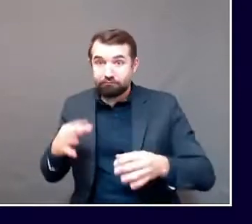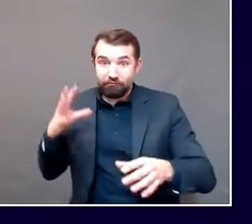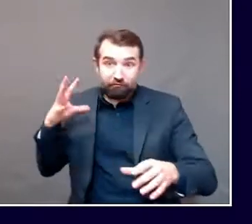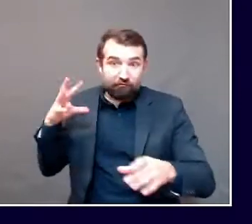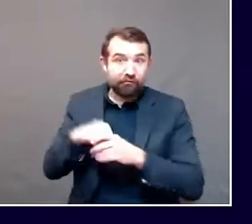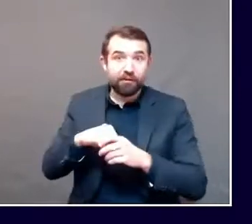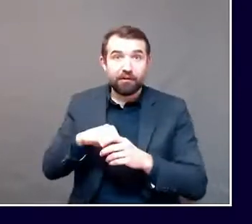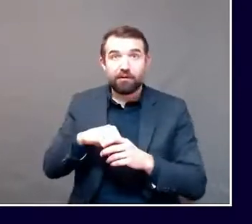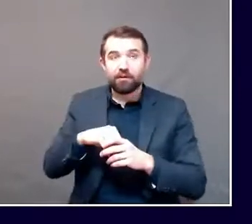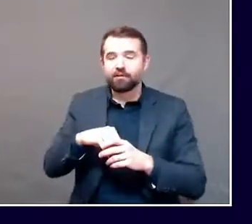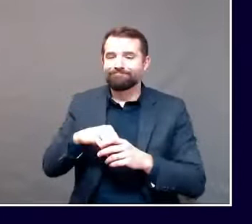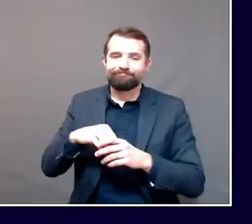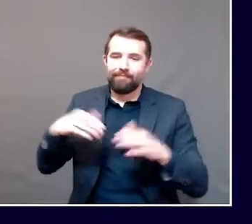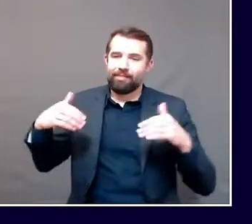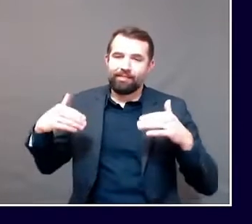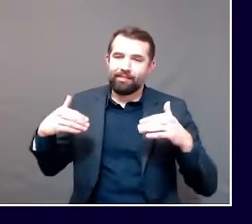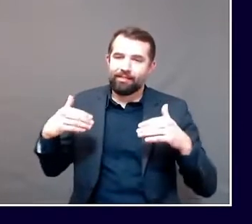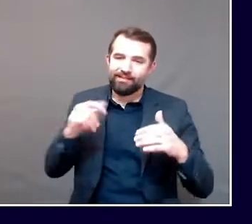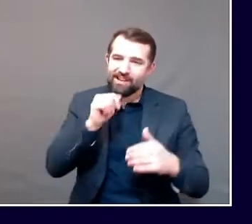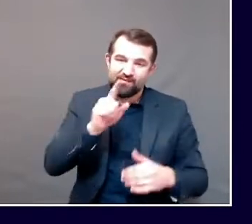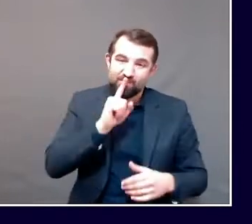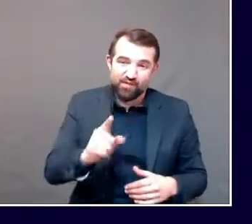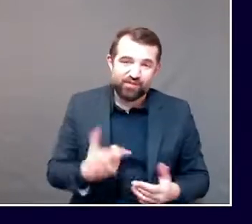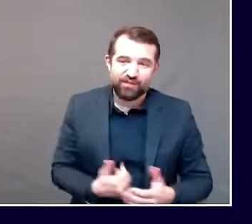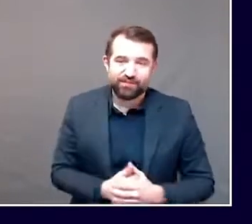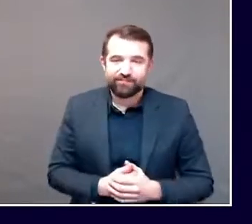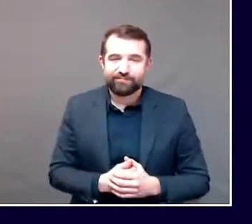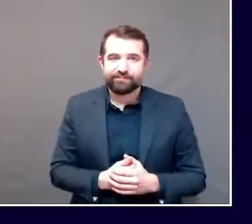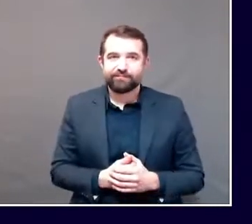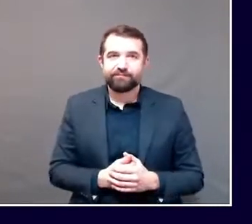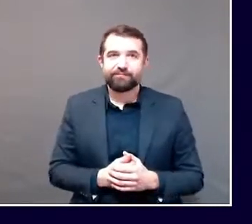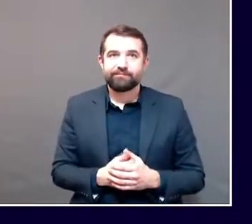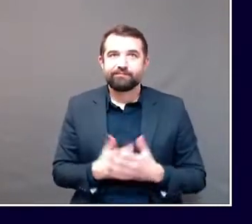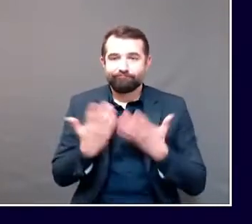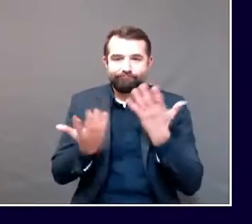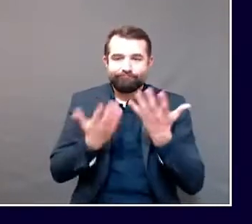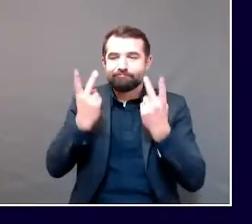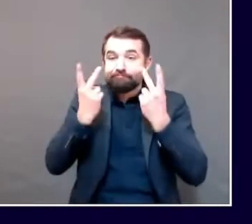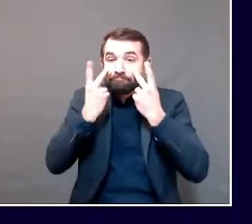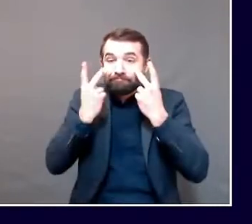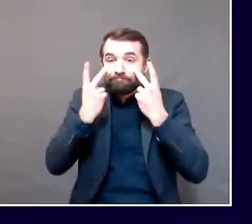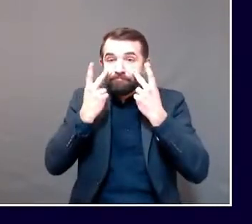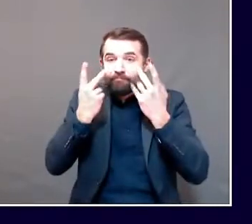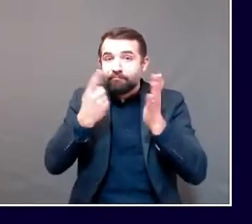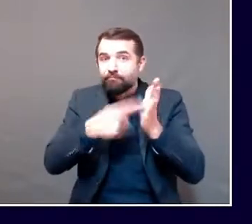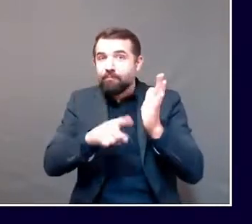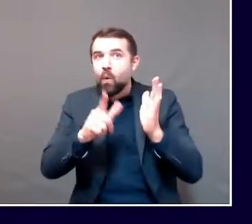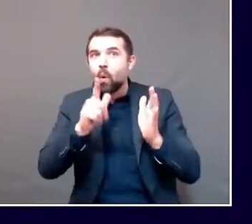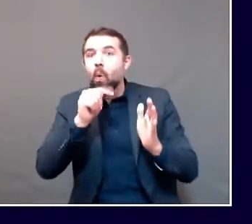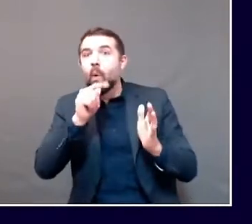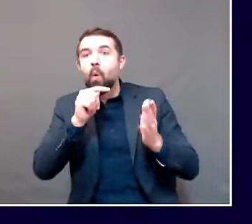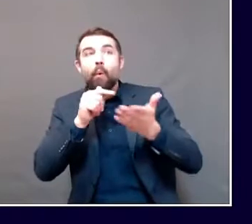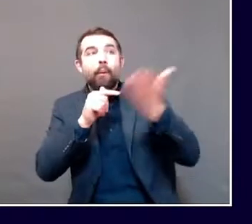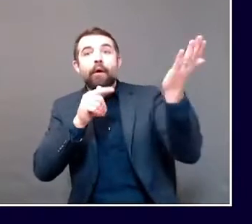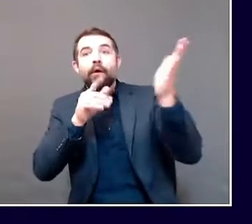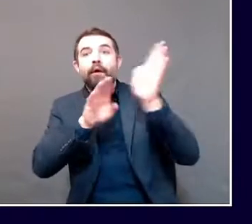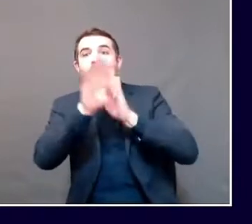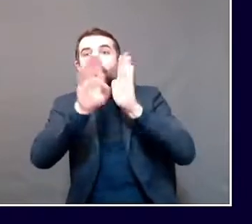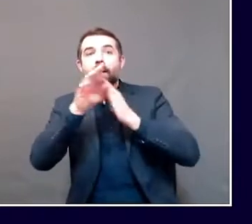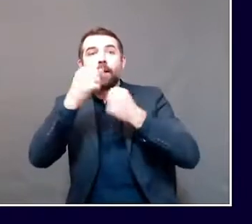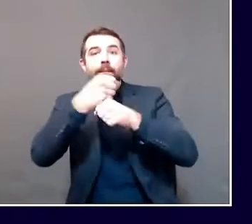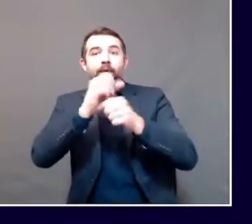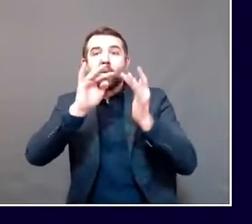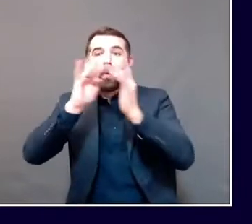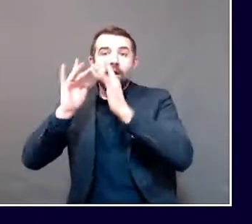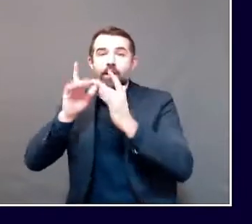of pre-registration. I'd have to double check with the vendor. Again, folks who have watched